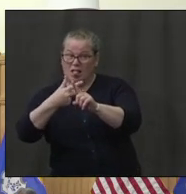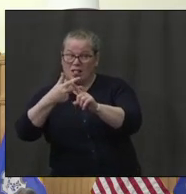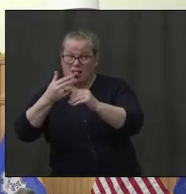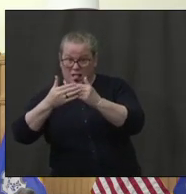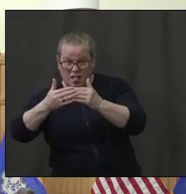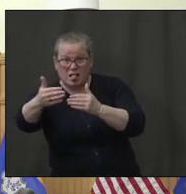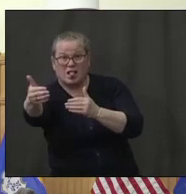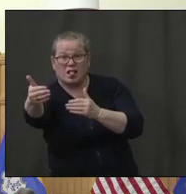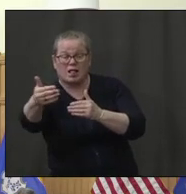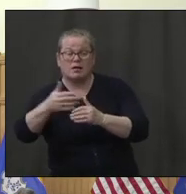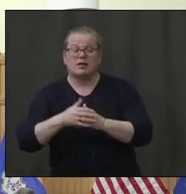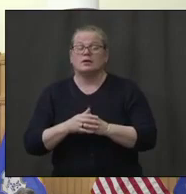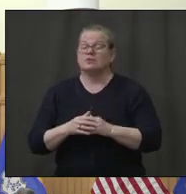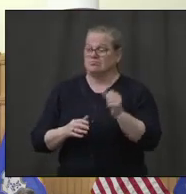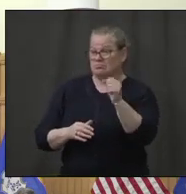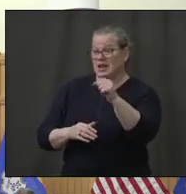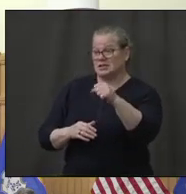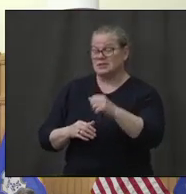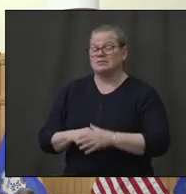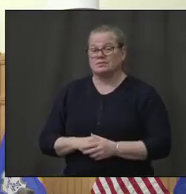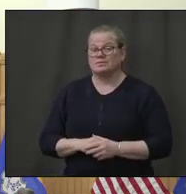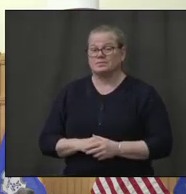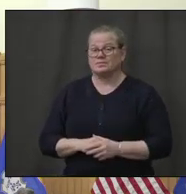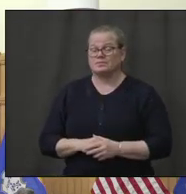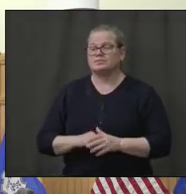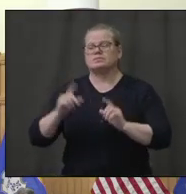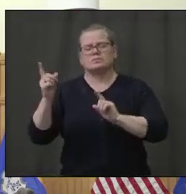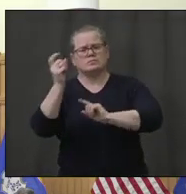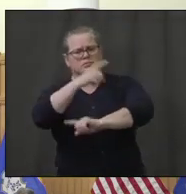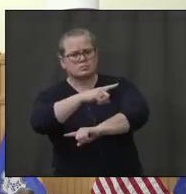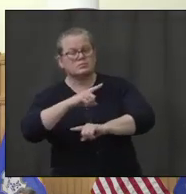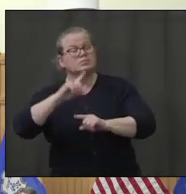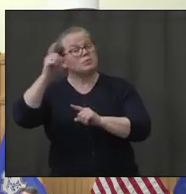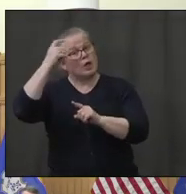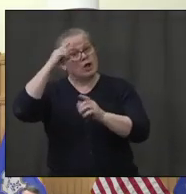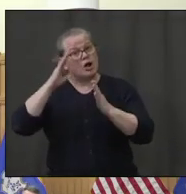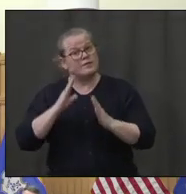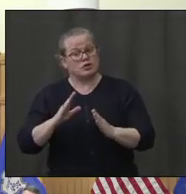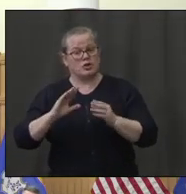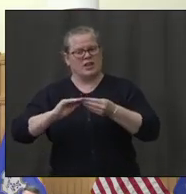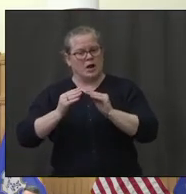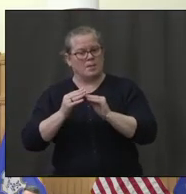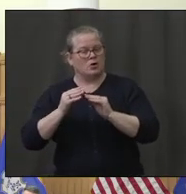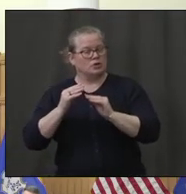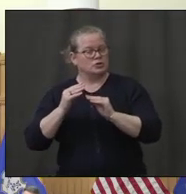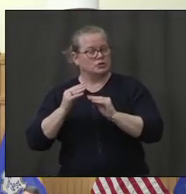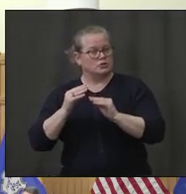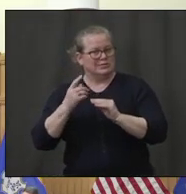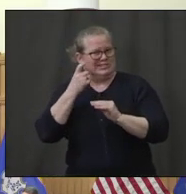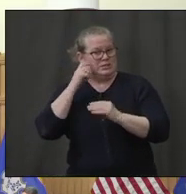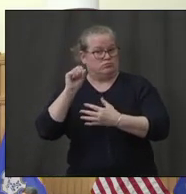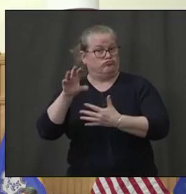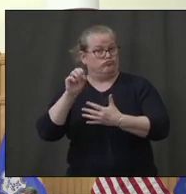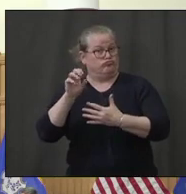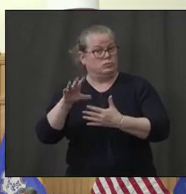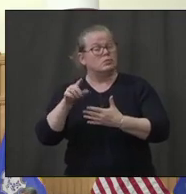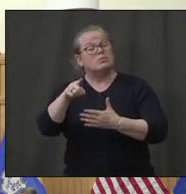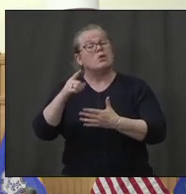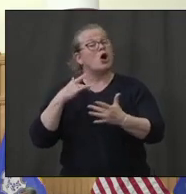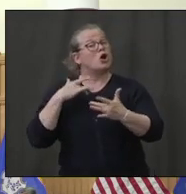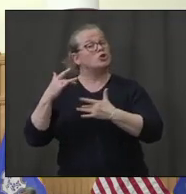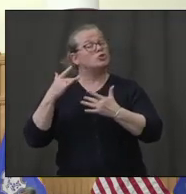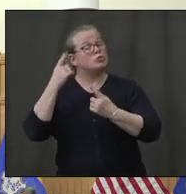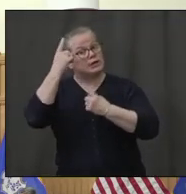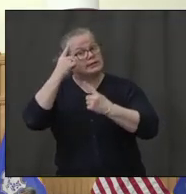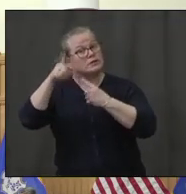Governor, with the numbers that you've been giving us today and just gave us just now, are you considering any further restrictions? By